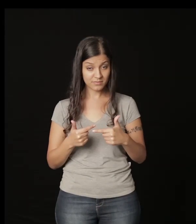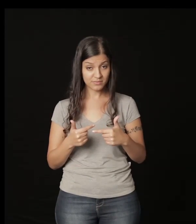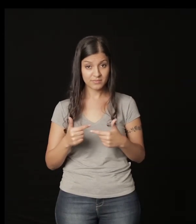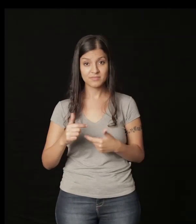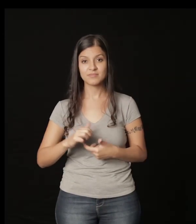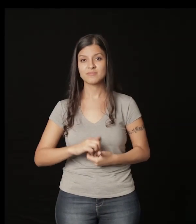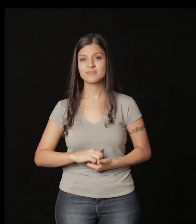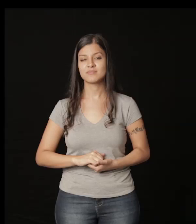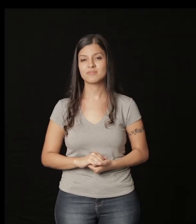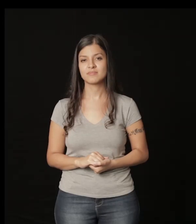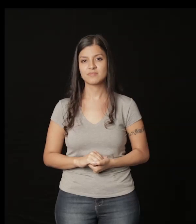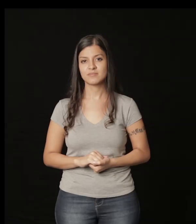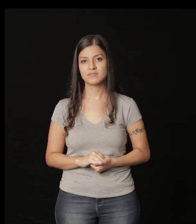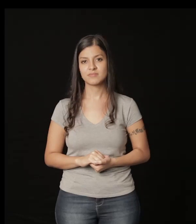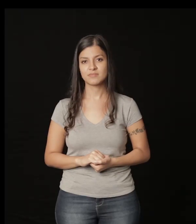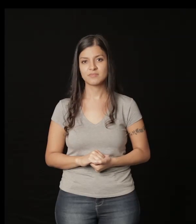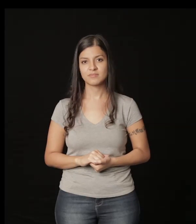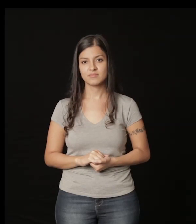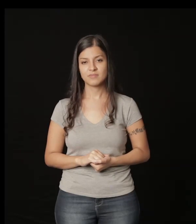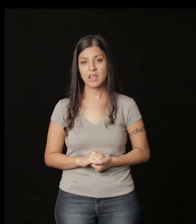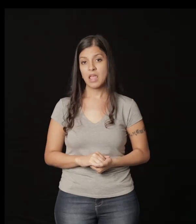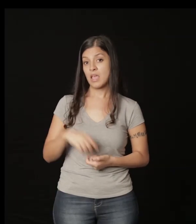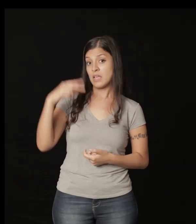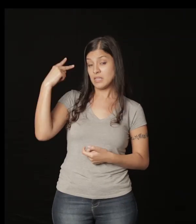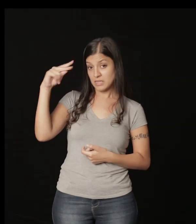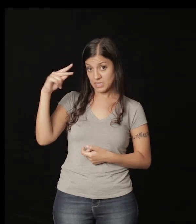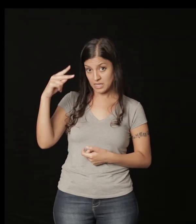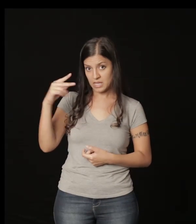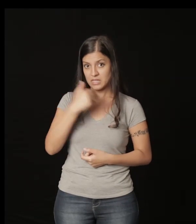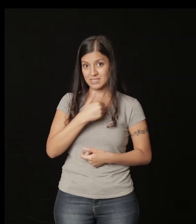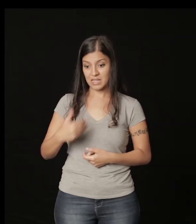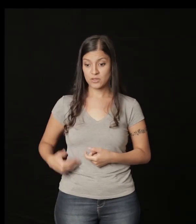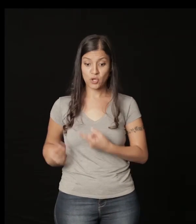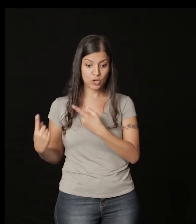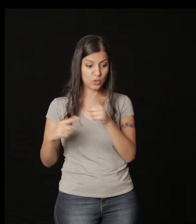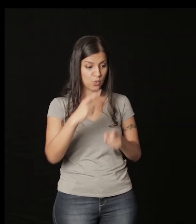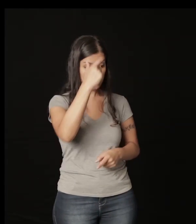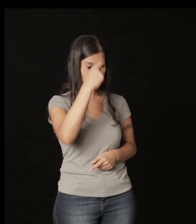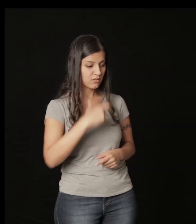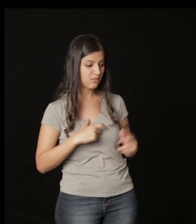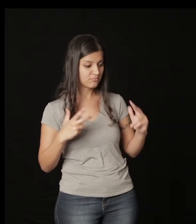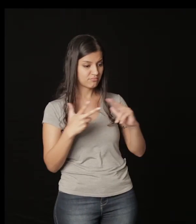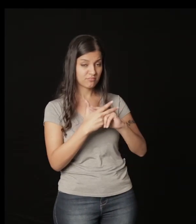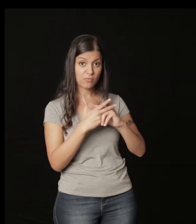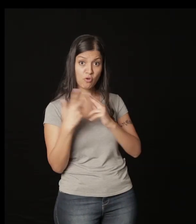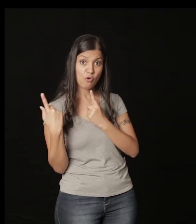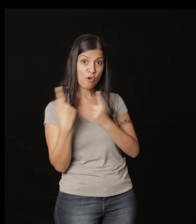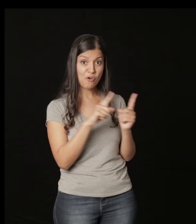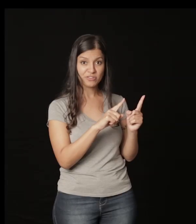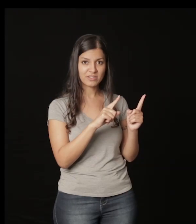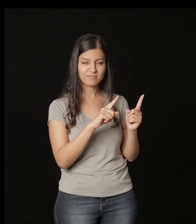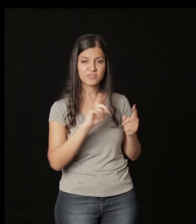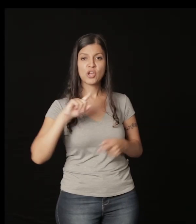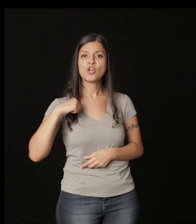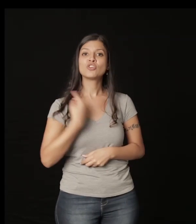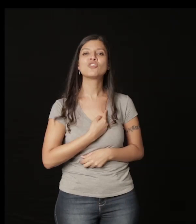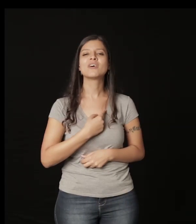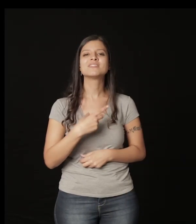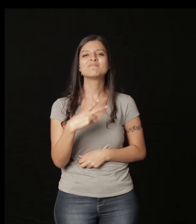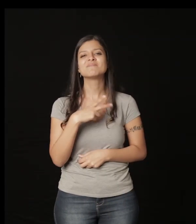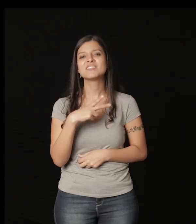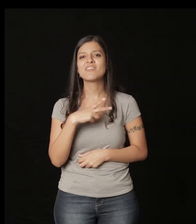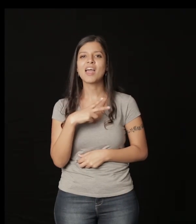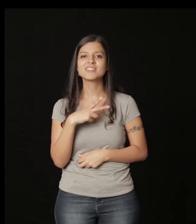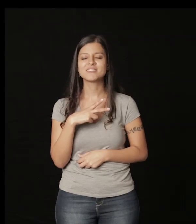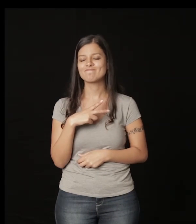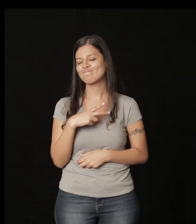is made by the state, for the state, against the citizen. Because we live in an age where we no longer